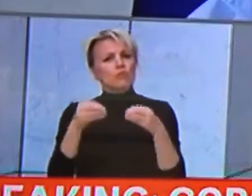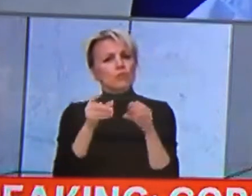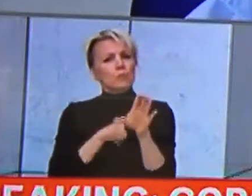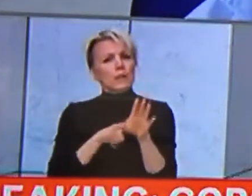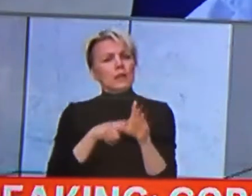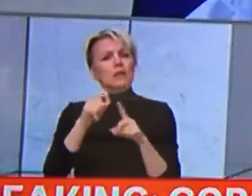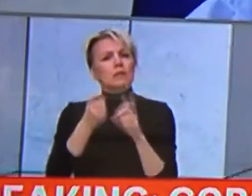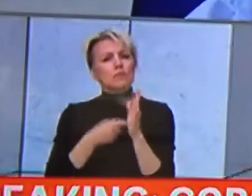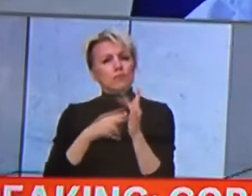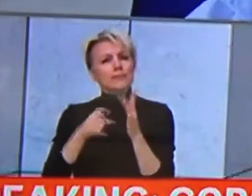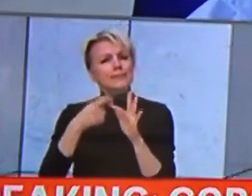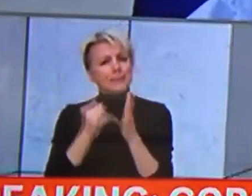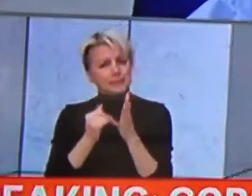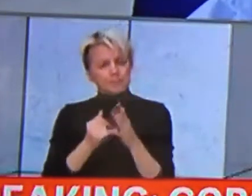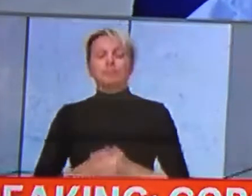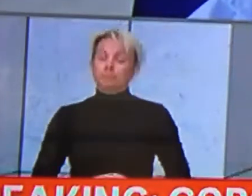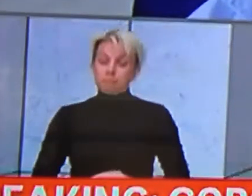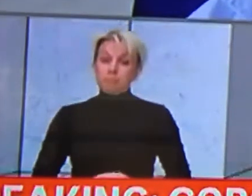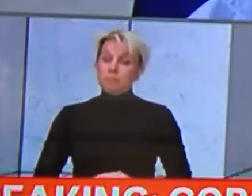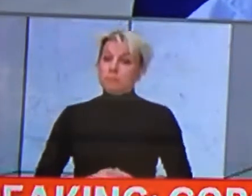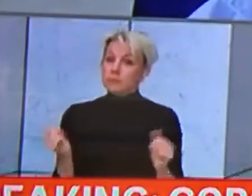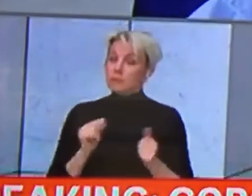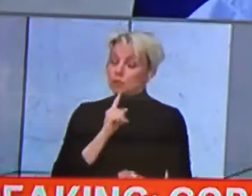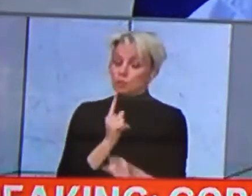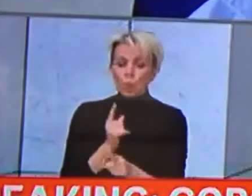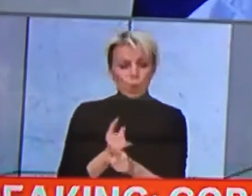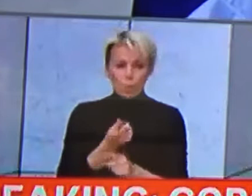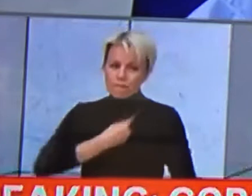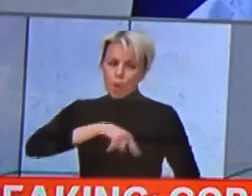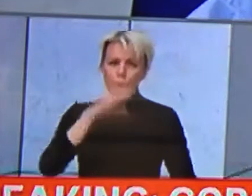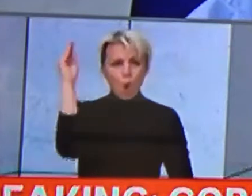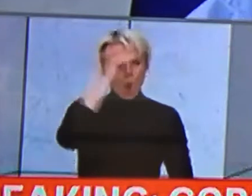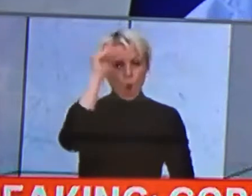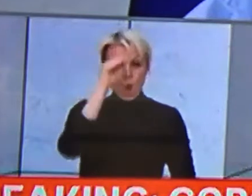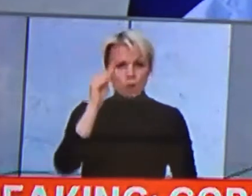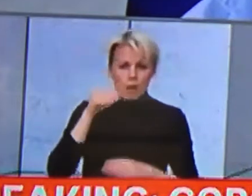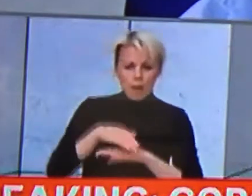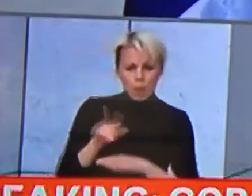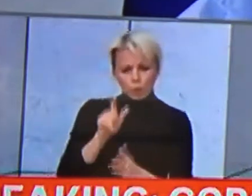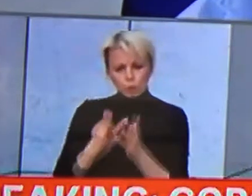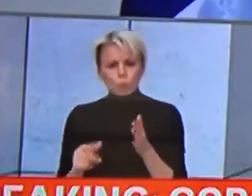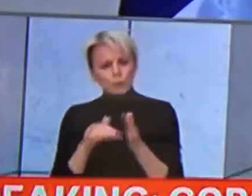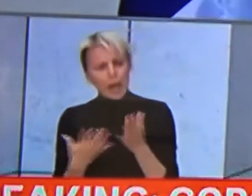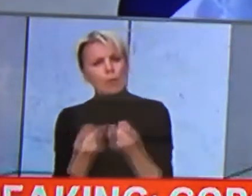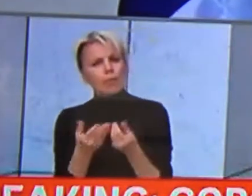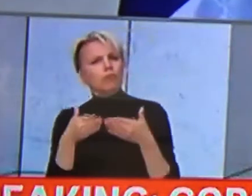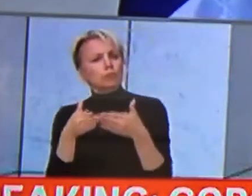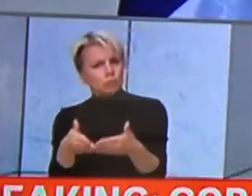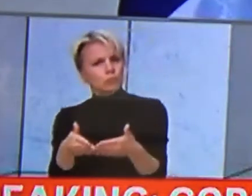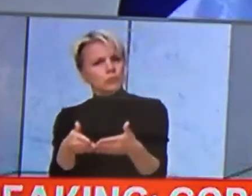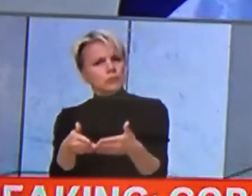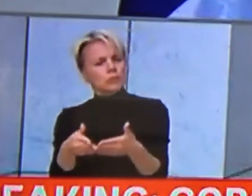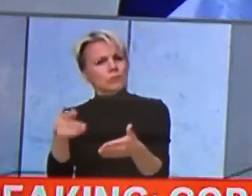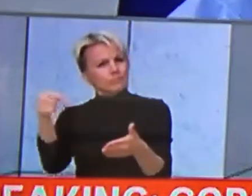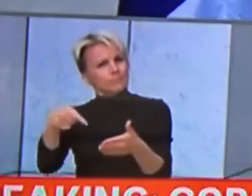lessons from that episode, and a lot of what you've seen here today are as a result of that, and so we'll continue that. I mean, Gladys and I and the Premise, we're